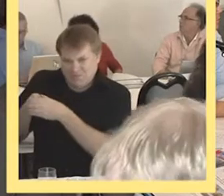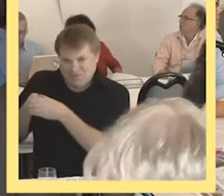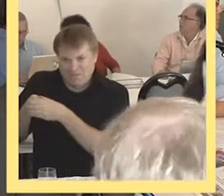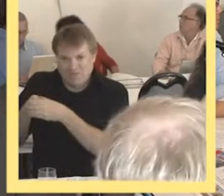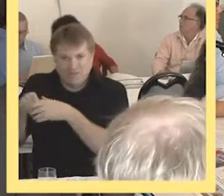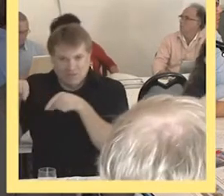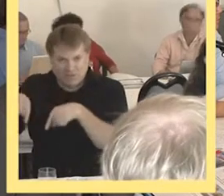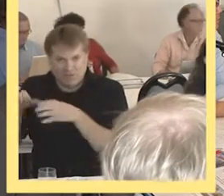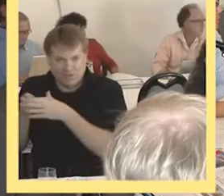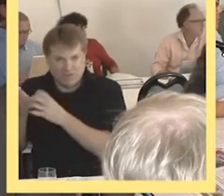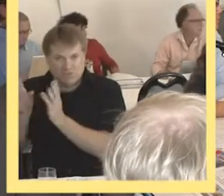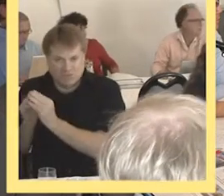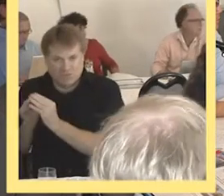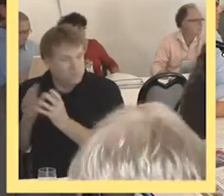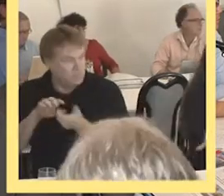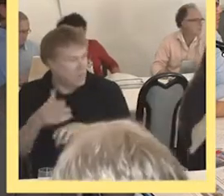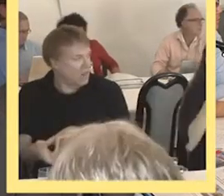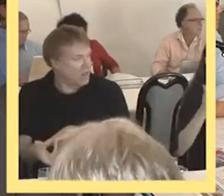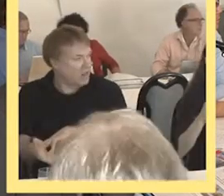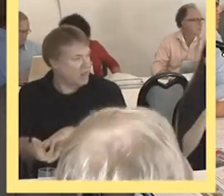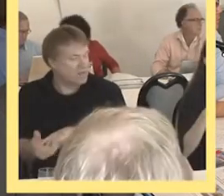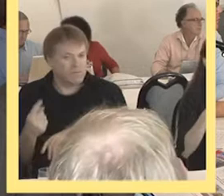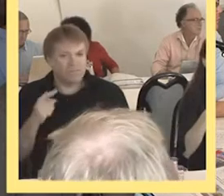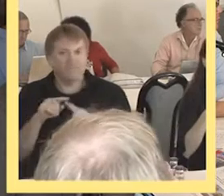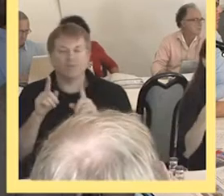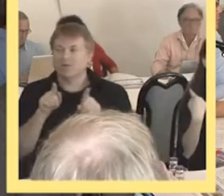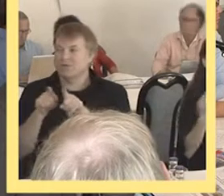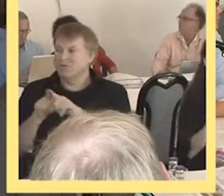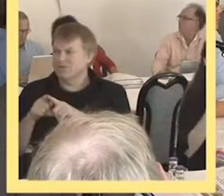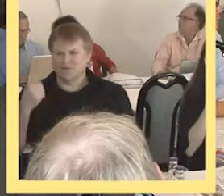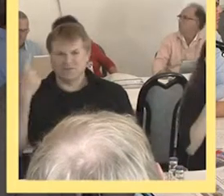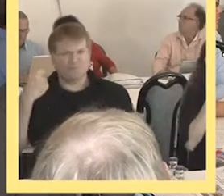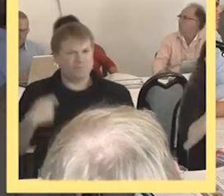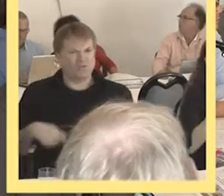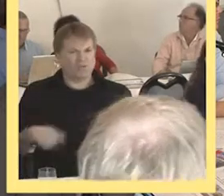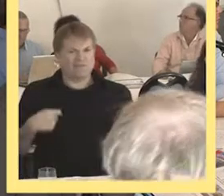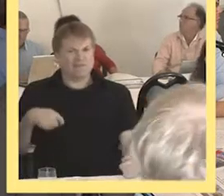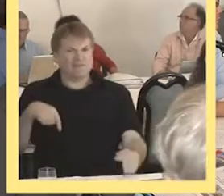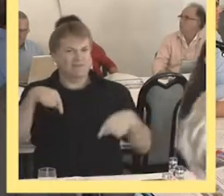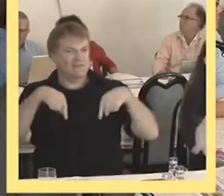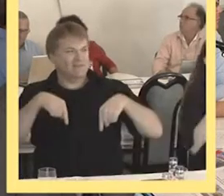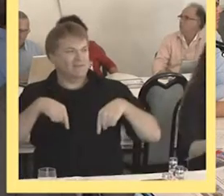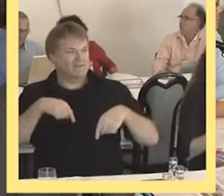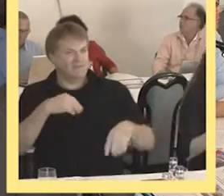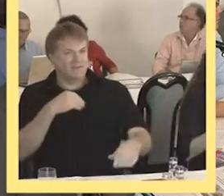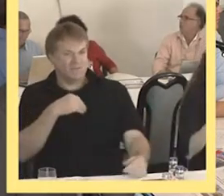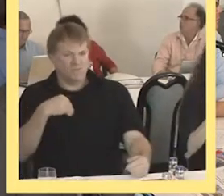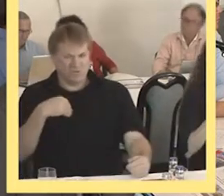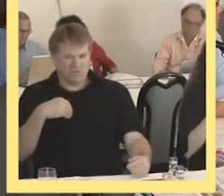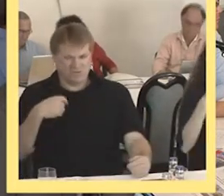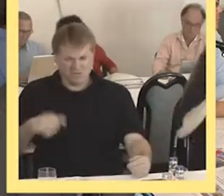of Mr. Police President will have some celebration in this space. So they have